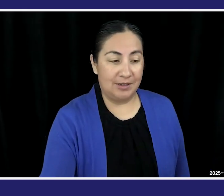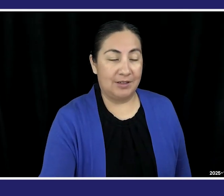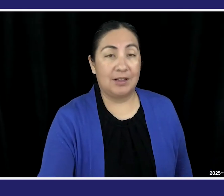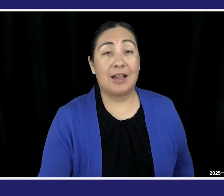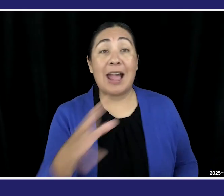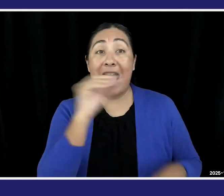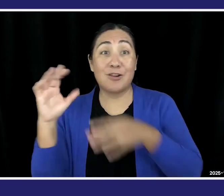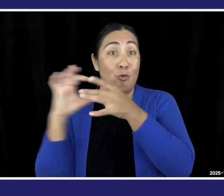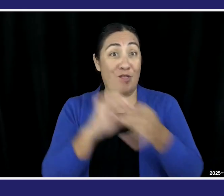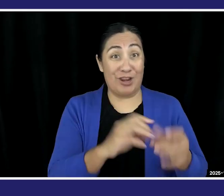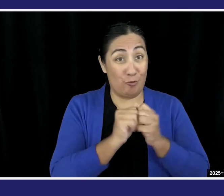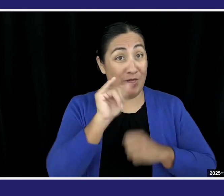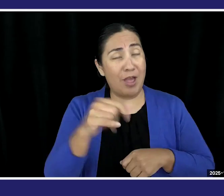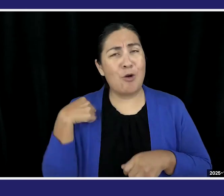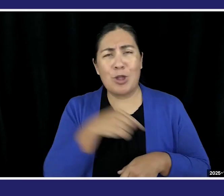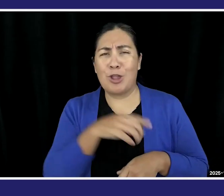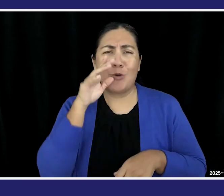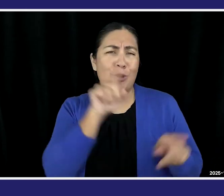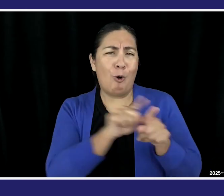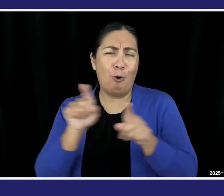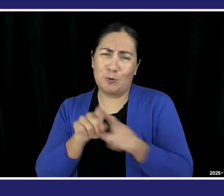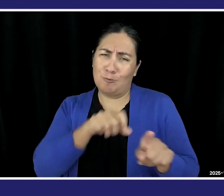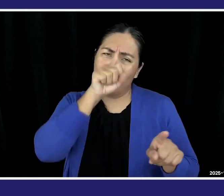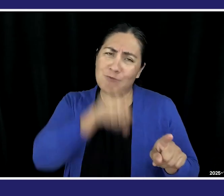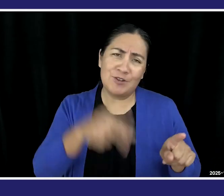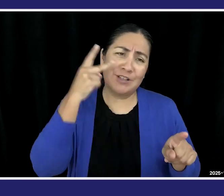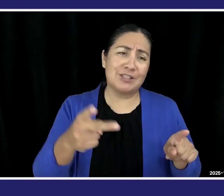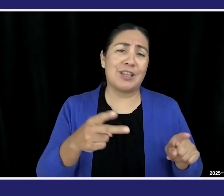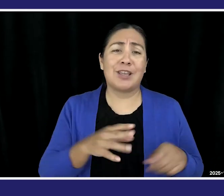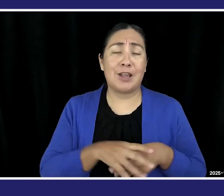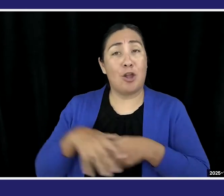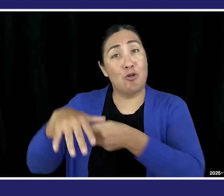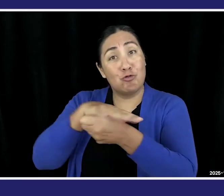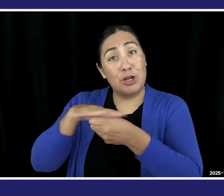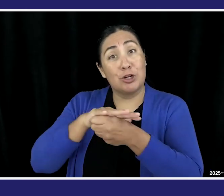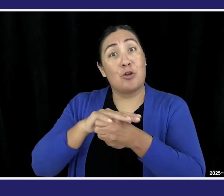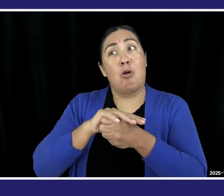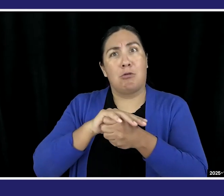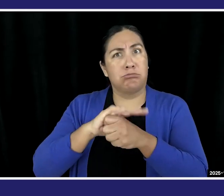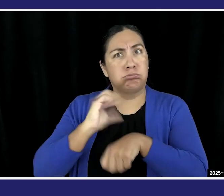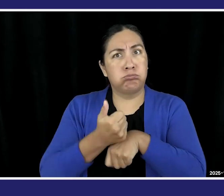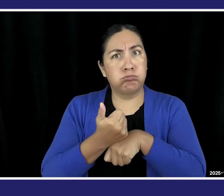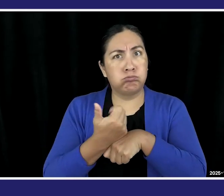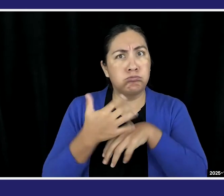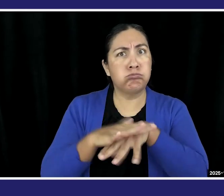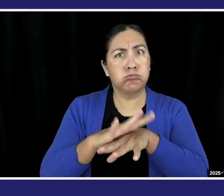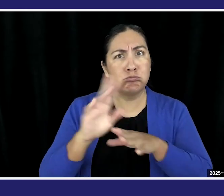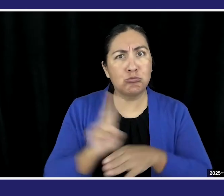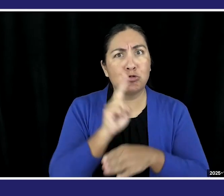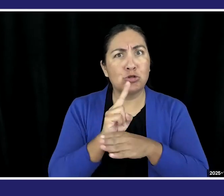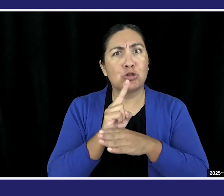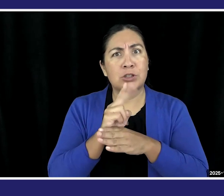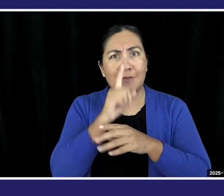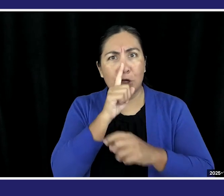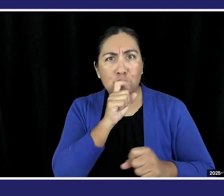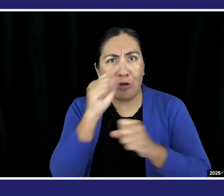And related to that, we would also love to see, regional implementation of focused strategies. So again, we know that the regional approach has